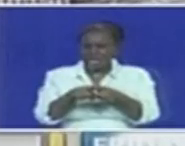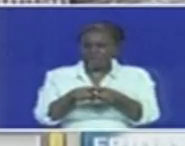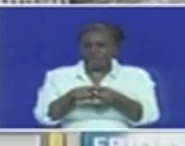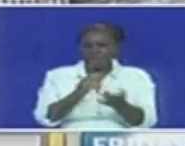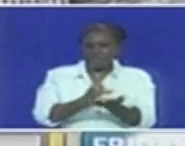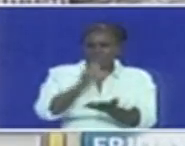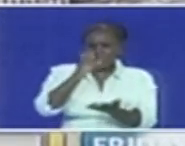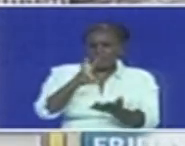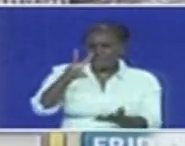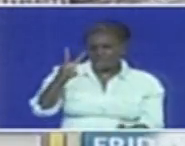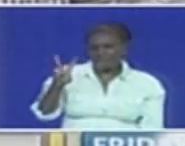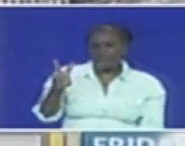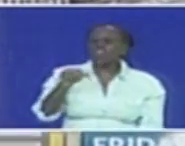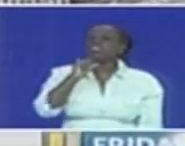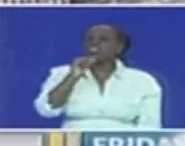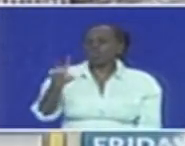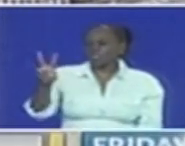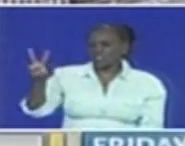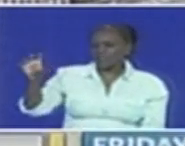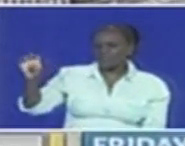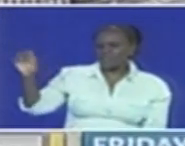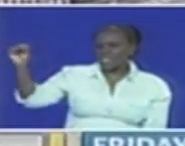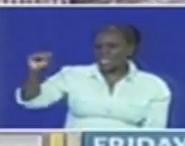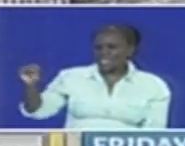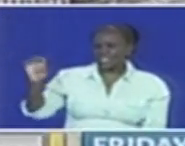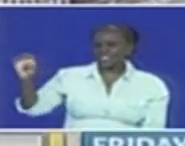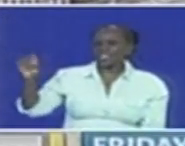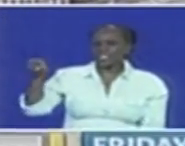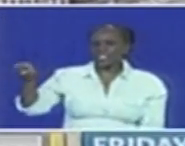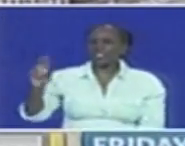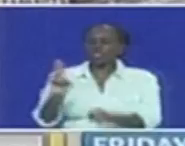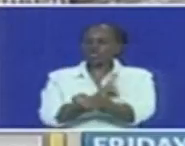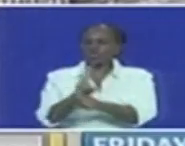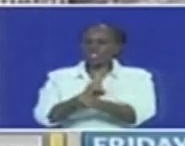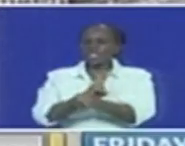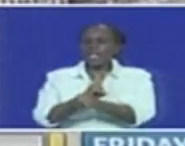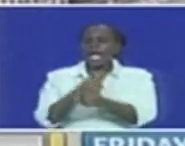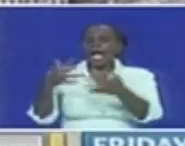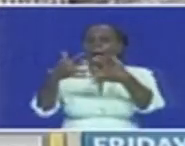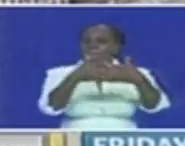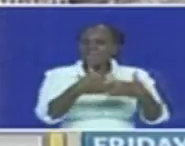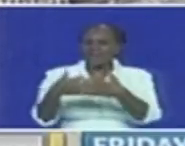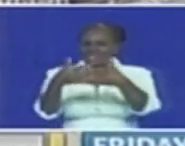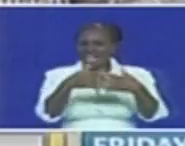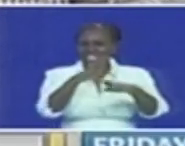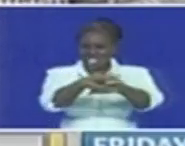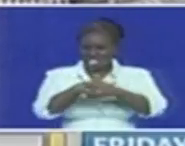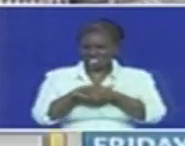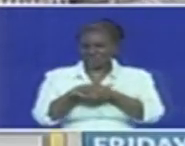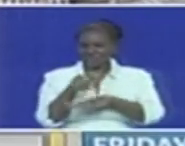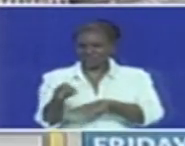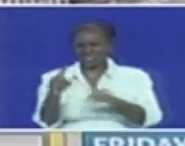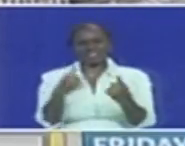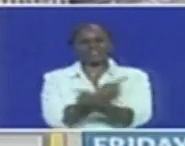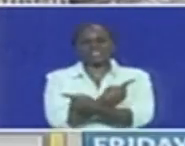mm-hmm. vase, not vase, mm-hmm. or vase, which is used in American English. American right. English,